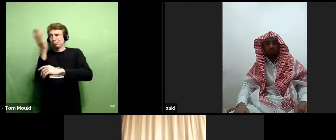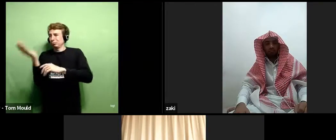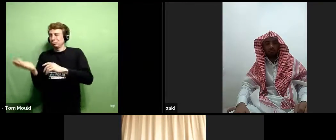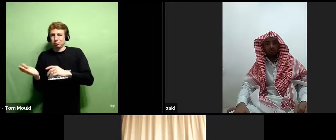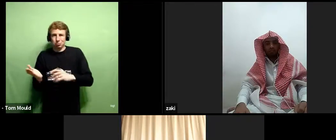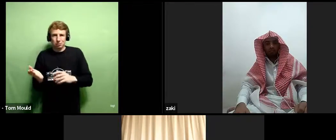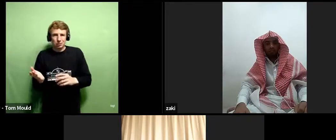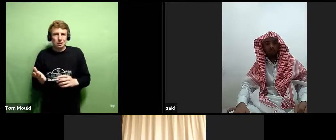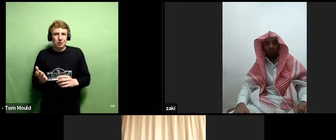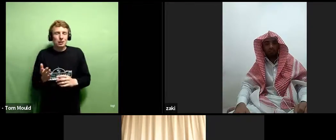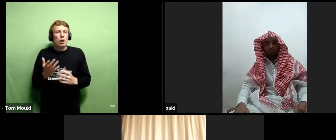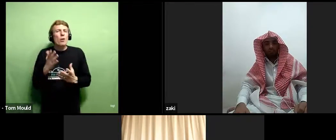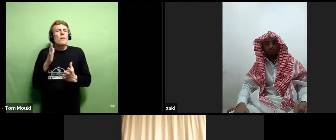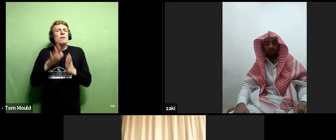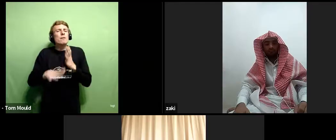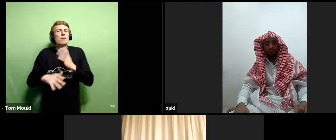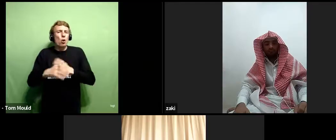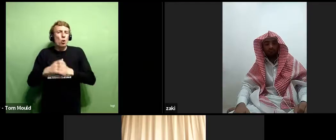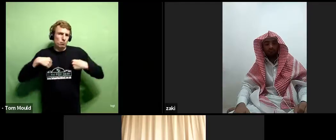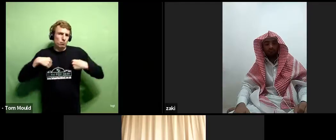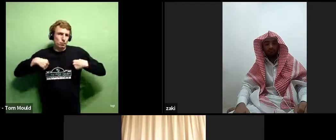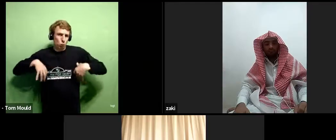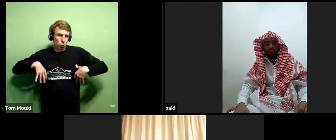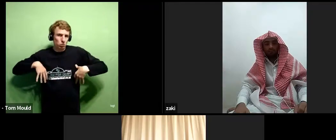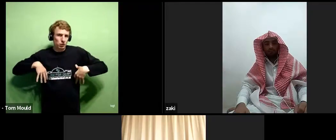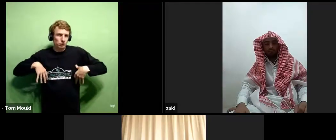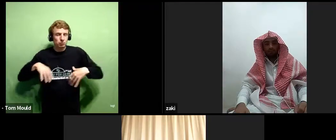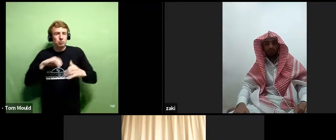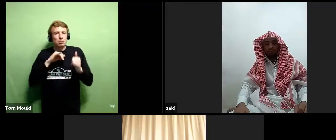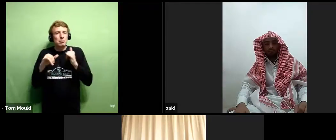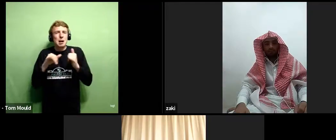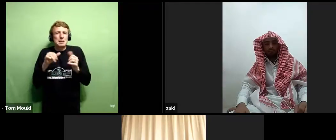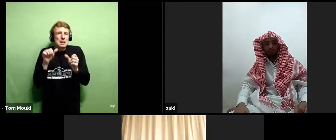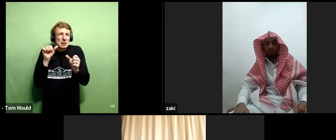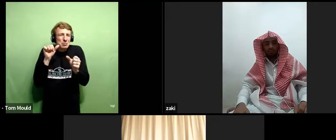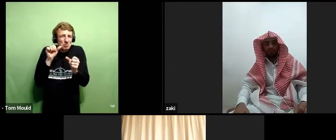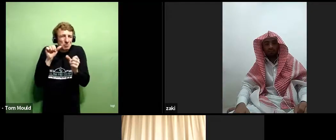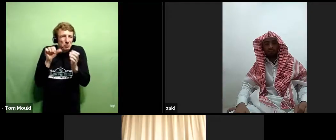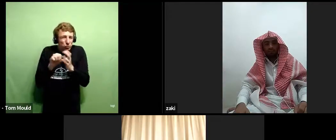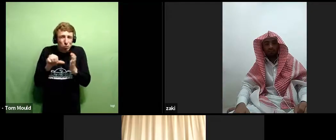from the age of puberty if they're having trouble with it?